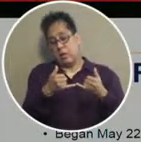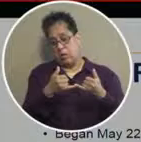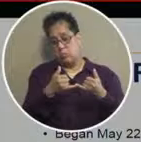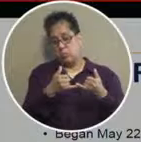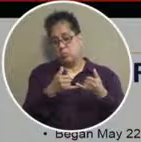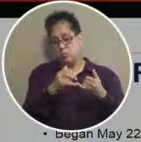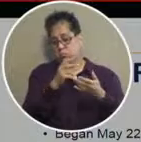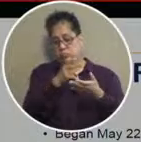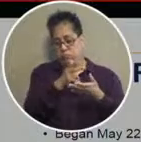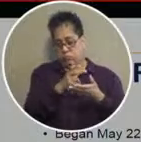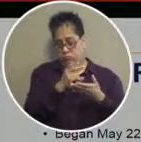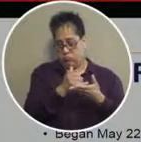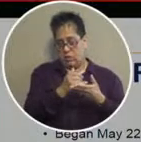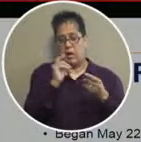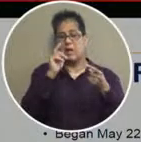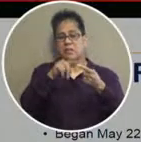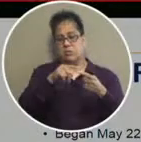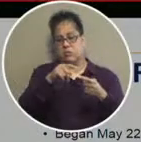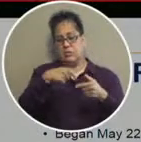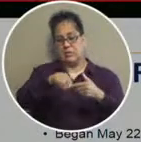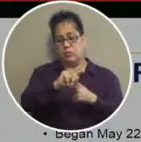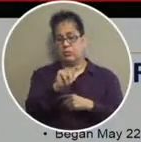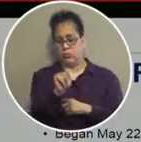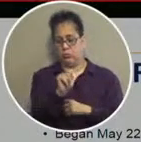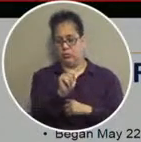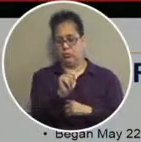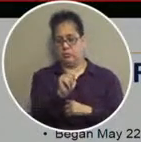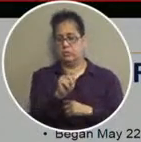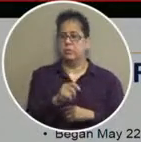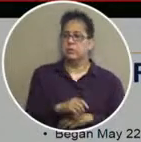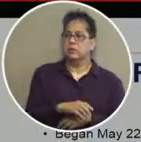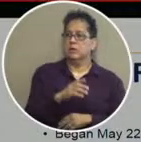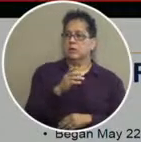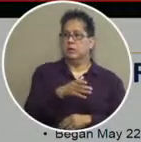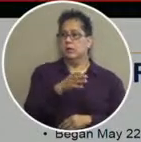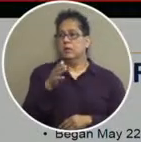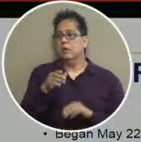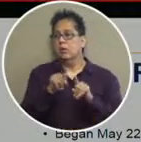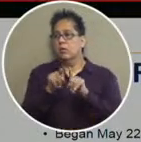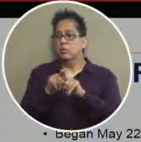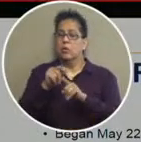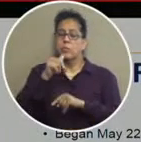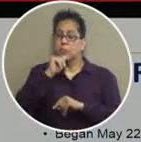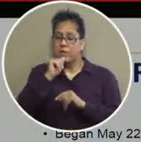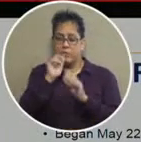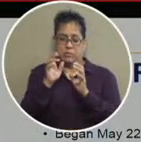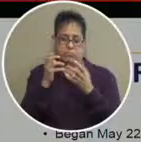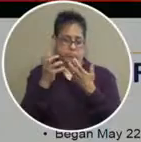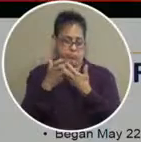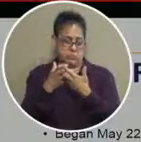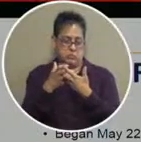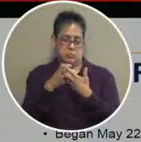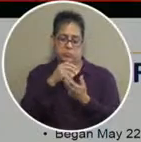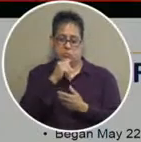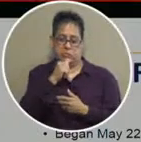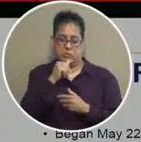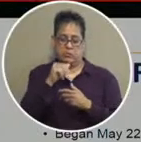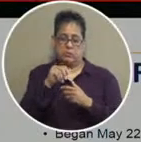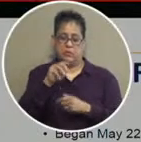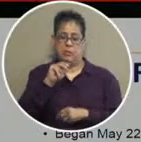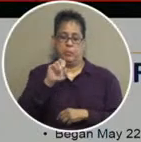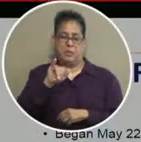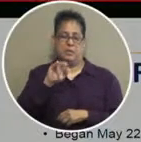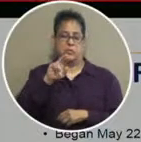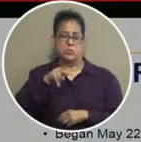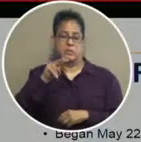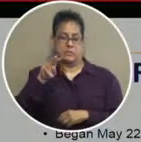through next Tuesday. We also have, with another private partner, a partnership that started on the 22nd of